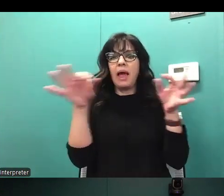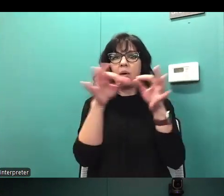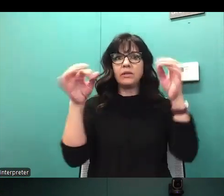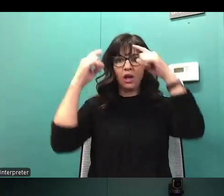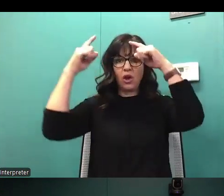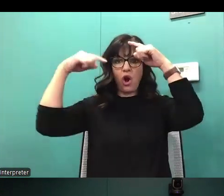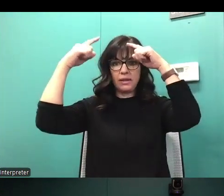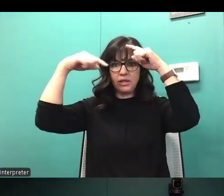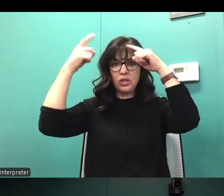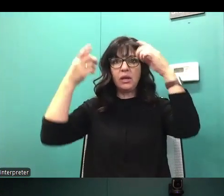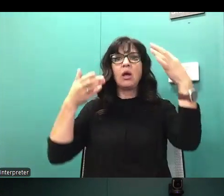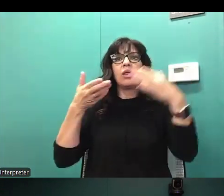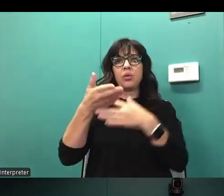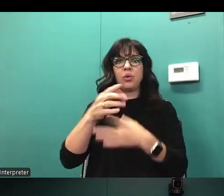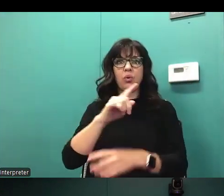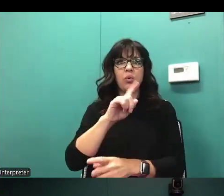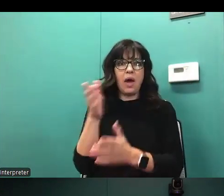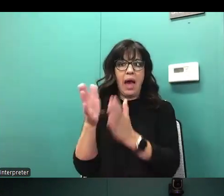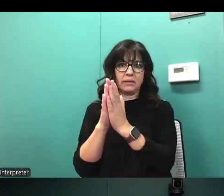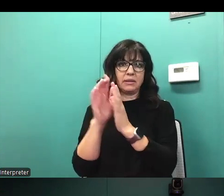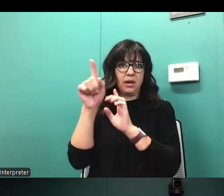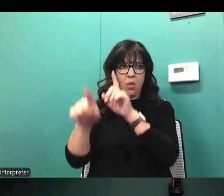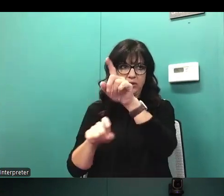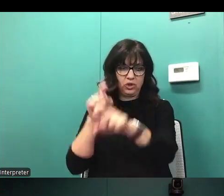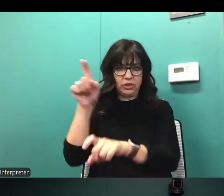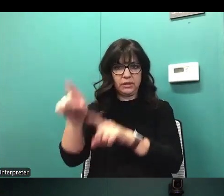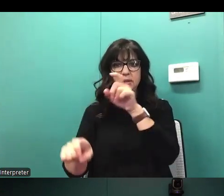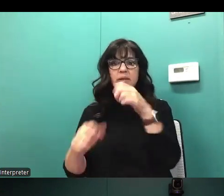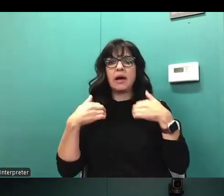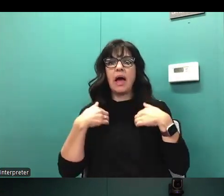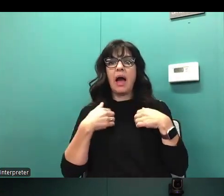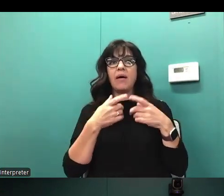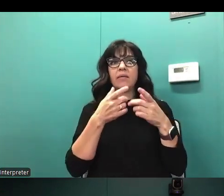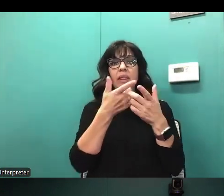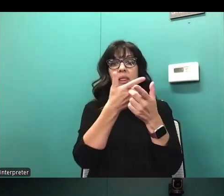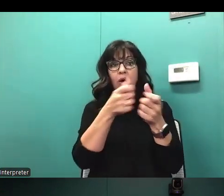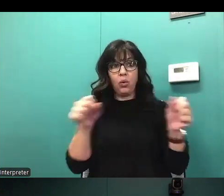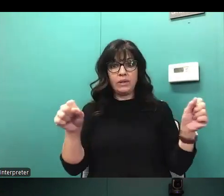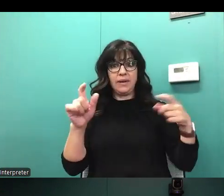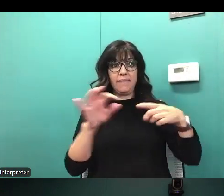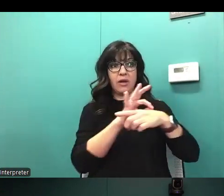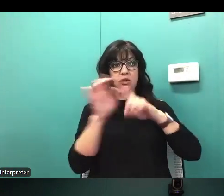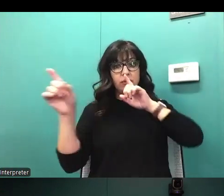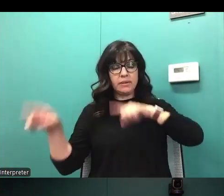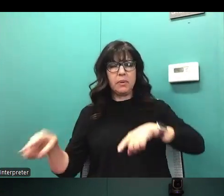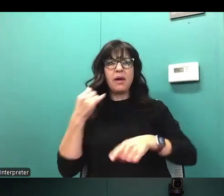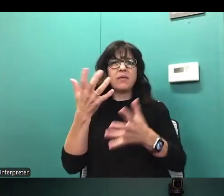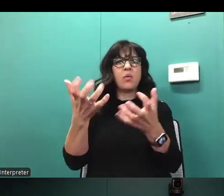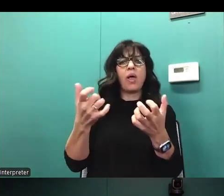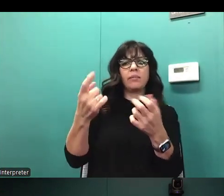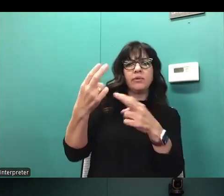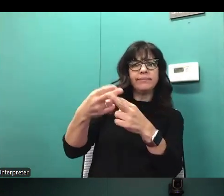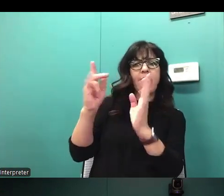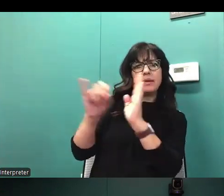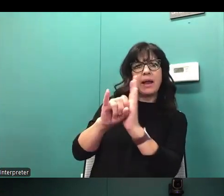cognition through questions. And you can see right here, we've got our linguistic function of responses. So if we want a child to like name and